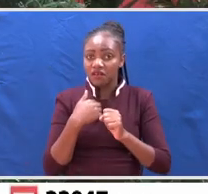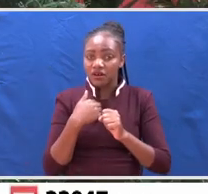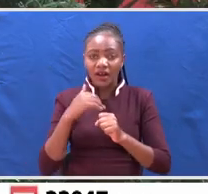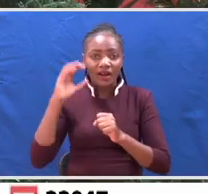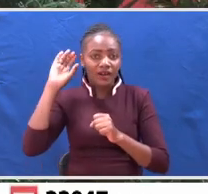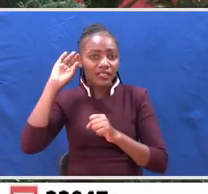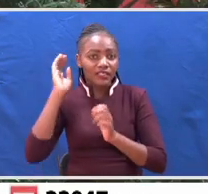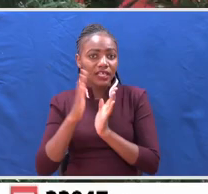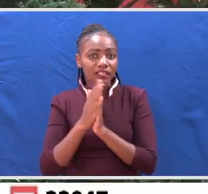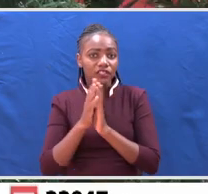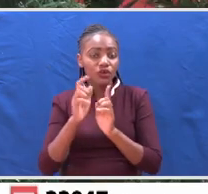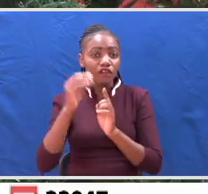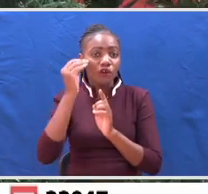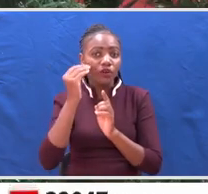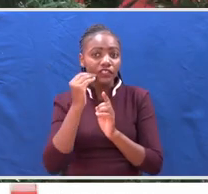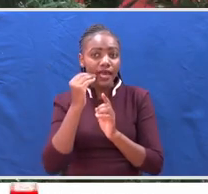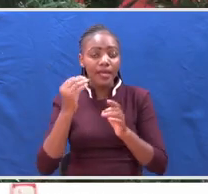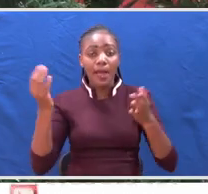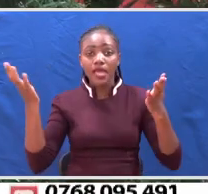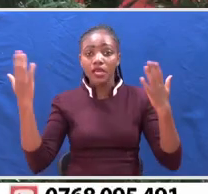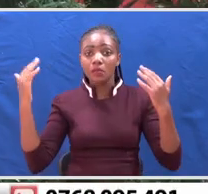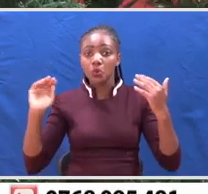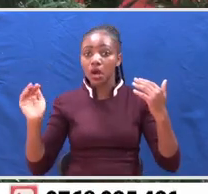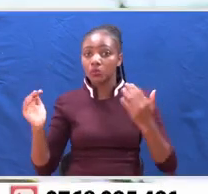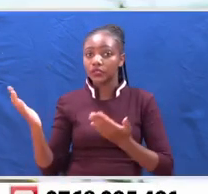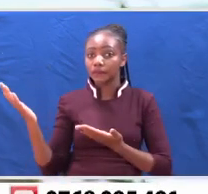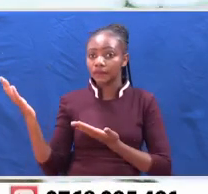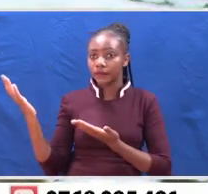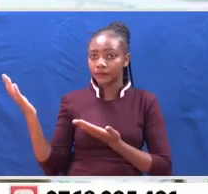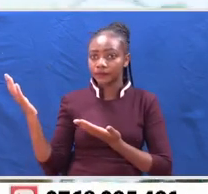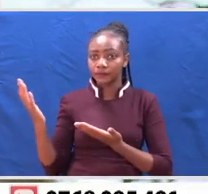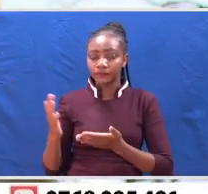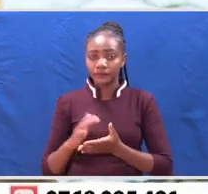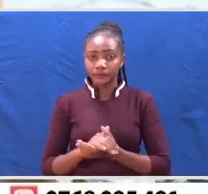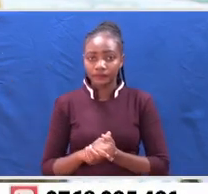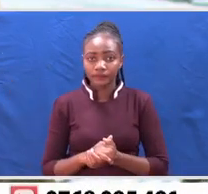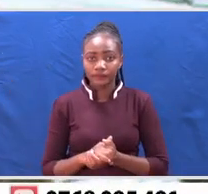visited the Lower Wildlife Conservancy and filed this report on the vultures.